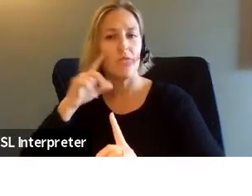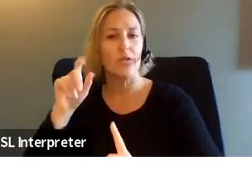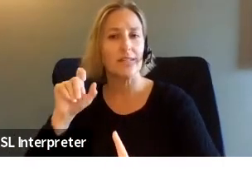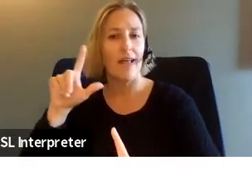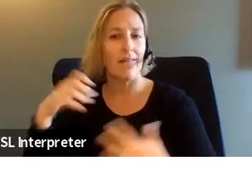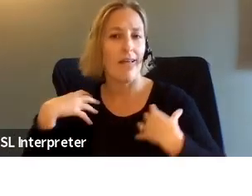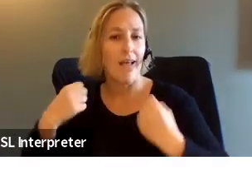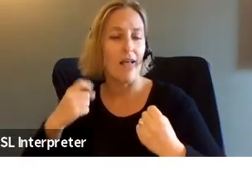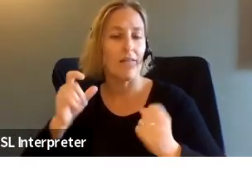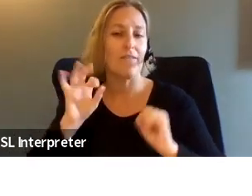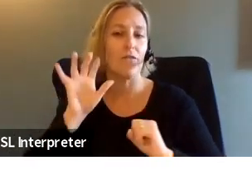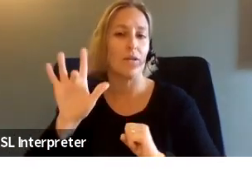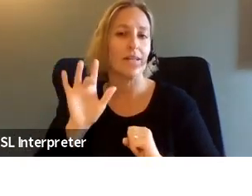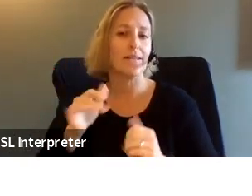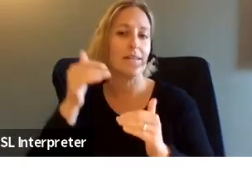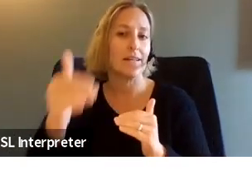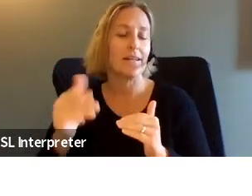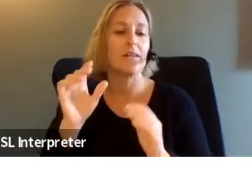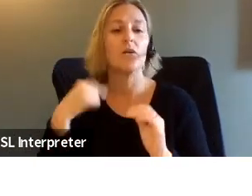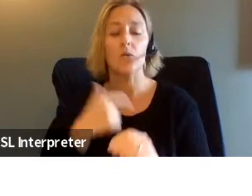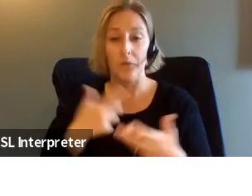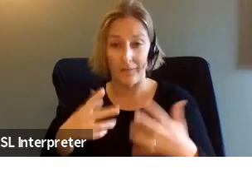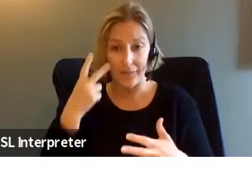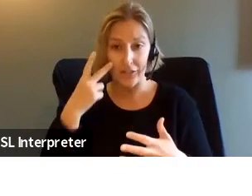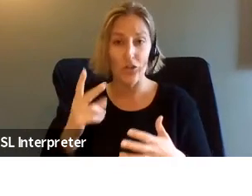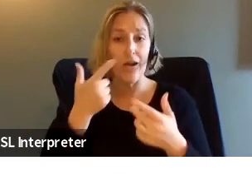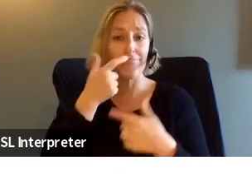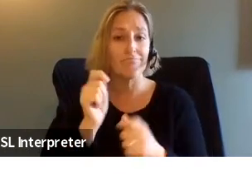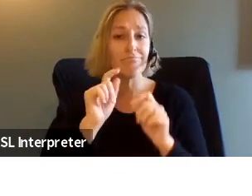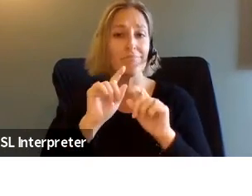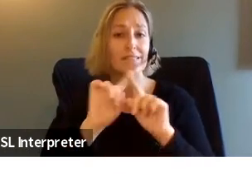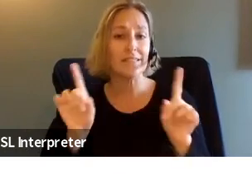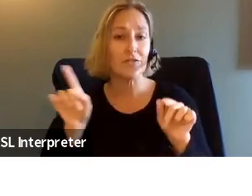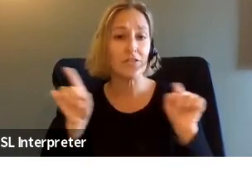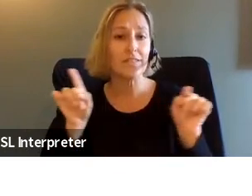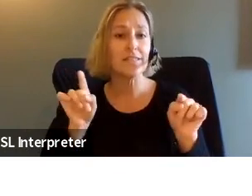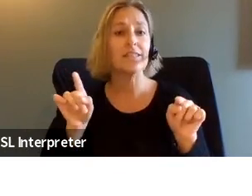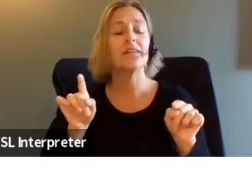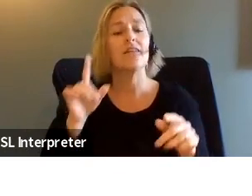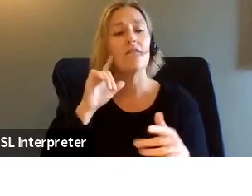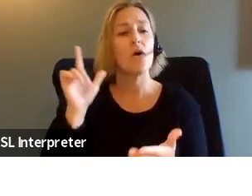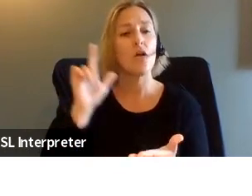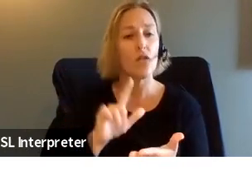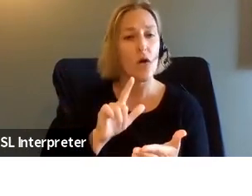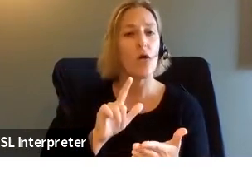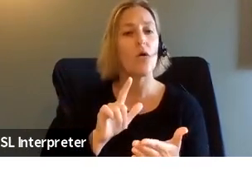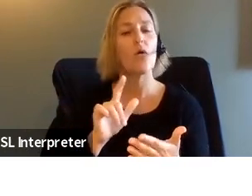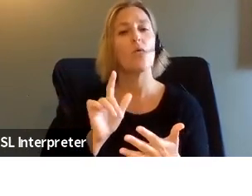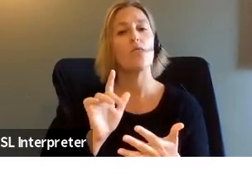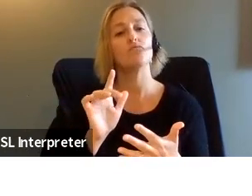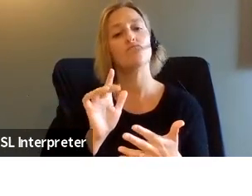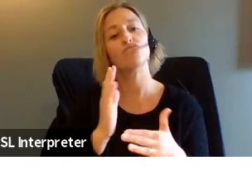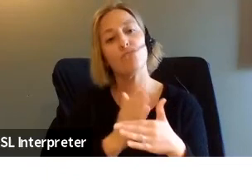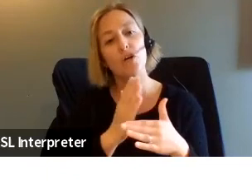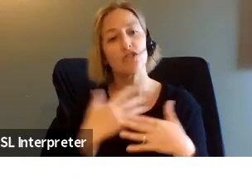next, we did see some interesting differences by low and marginal health literacy in telehealth use and